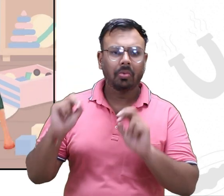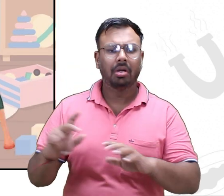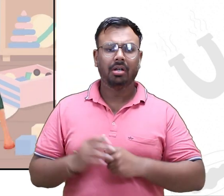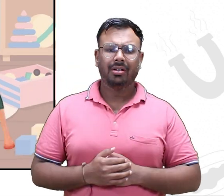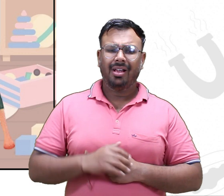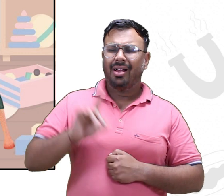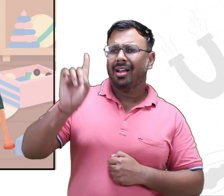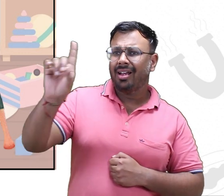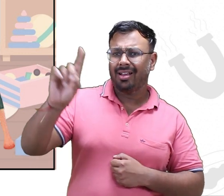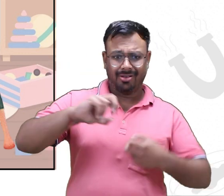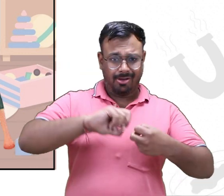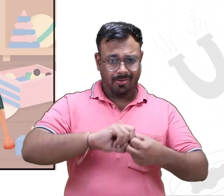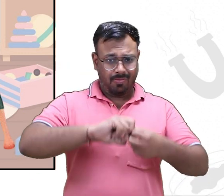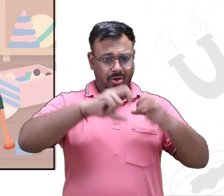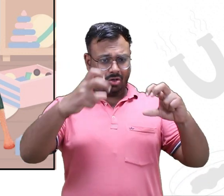Okay,